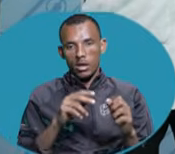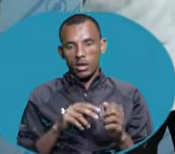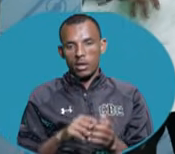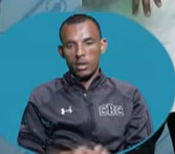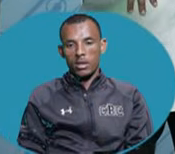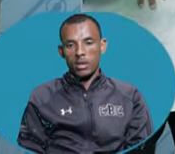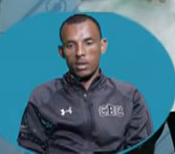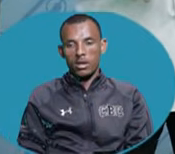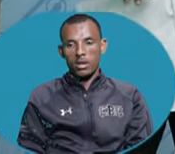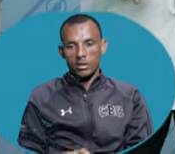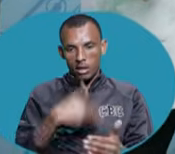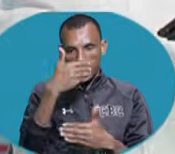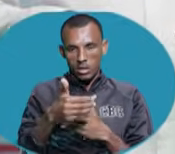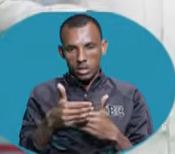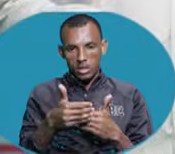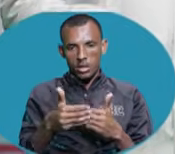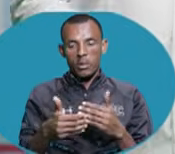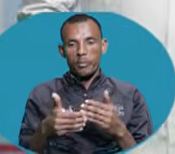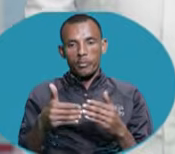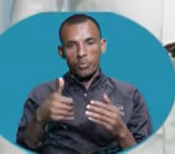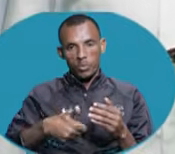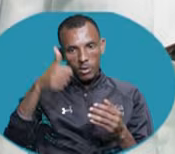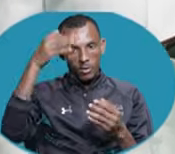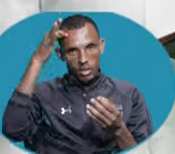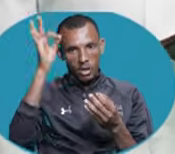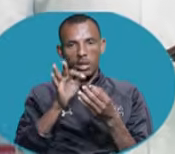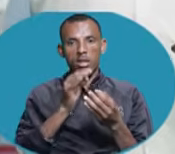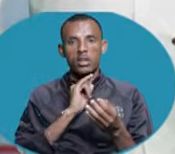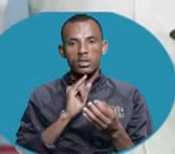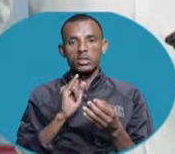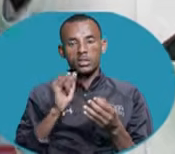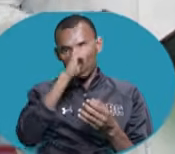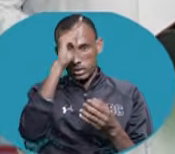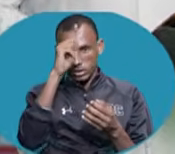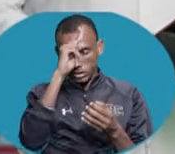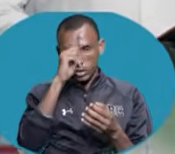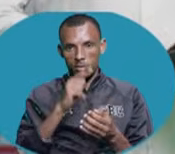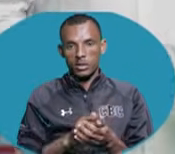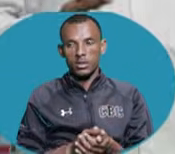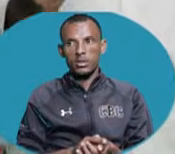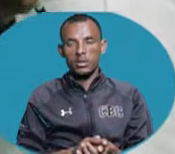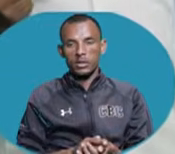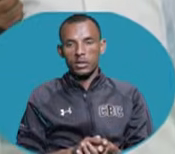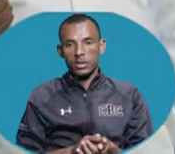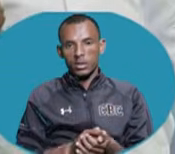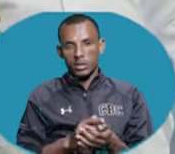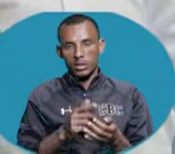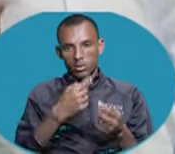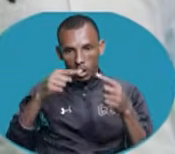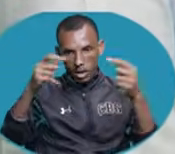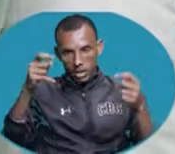main target against with Germany. To against Germany, the Allied